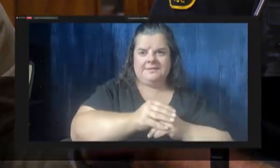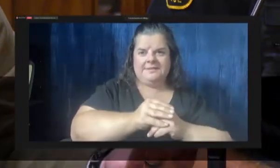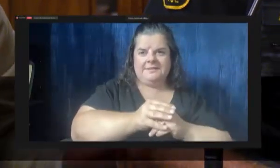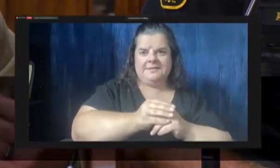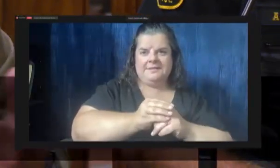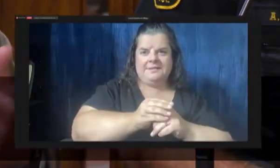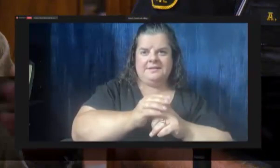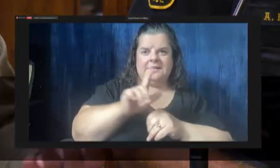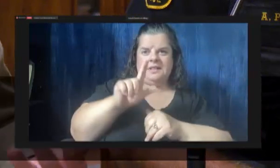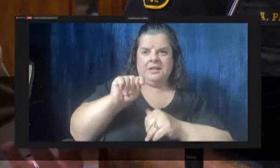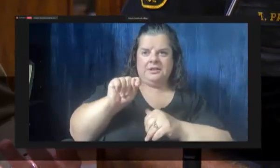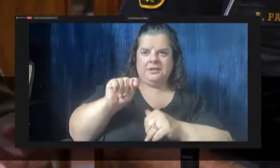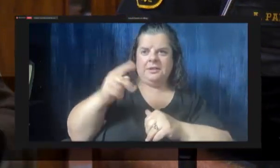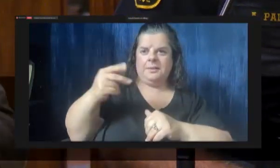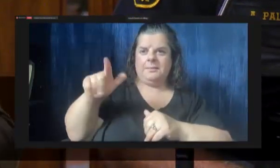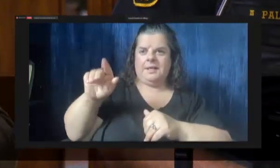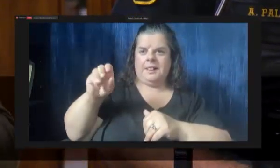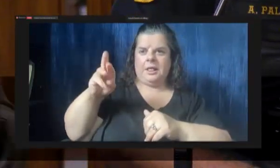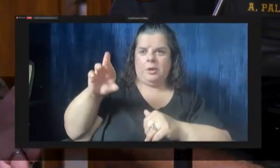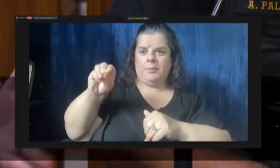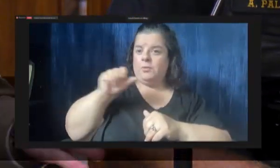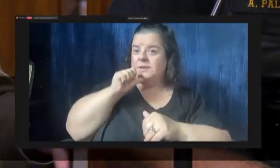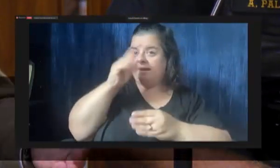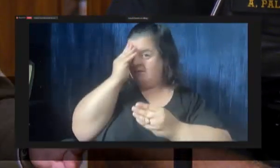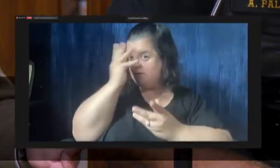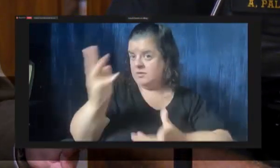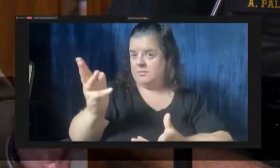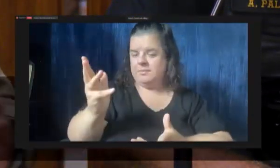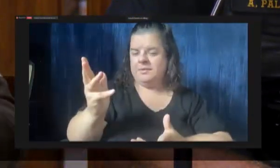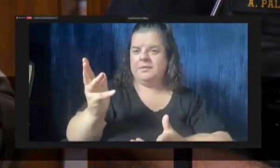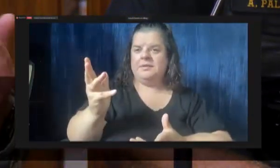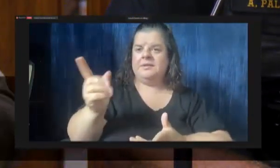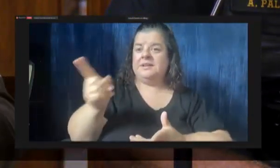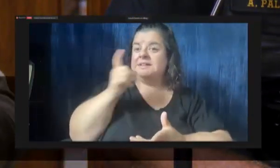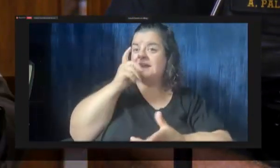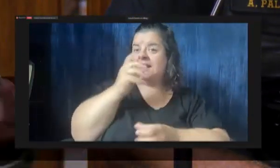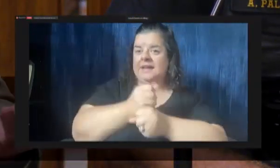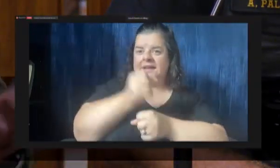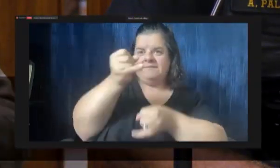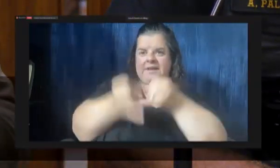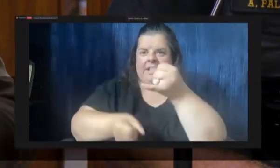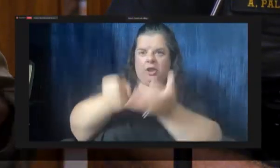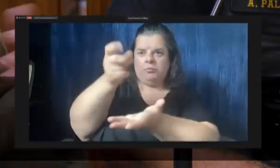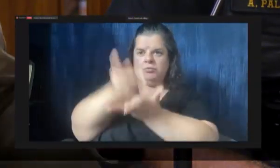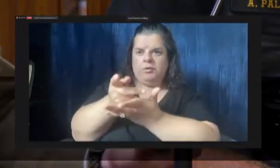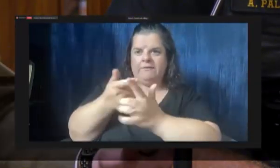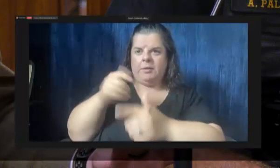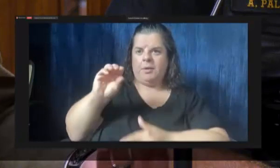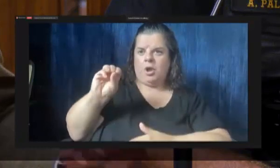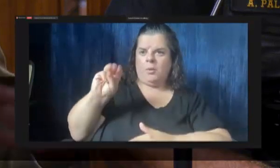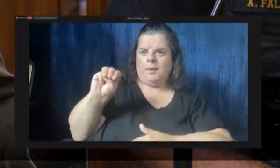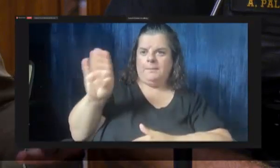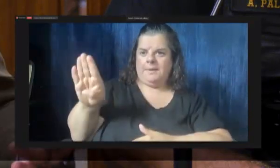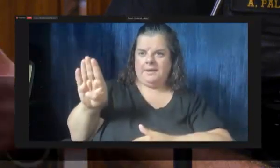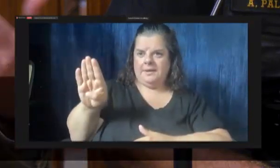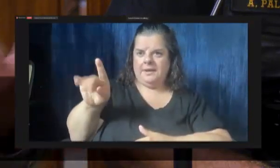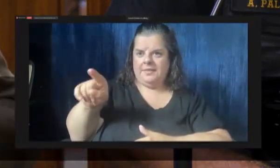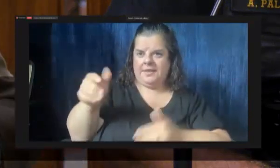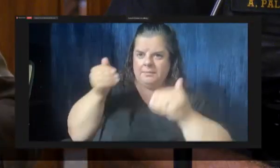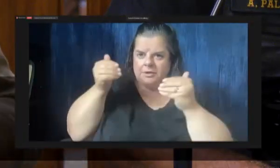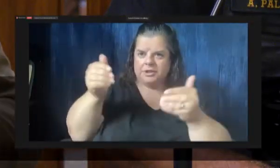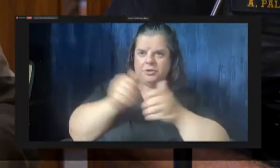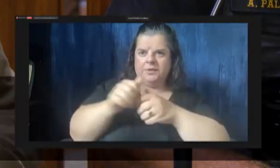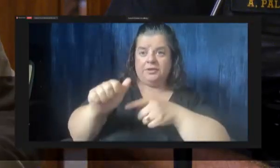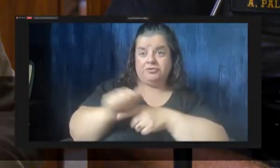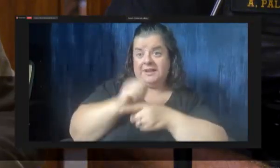Lieutenant Palermo and the Academy were not notified that it had not received final approval from OMB, and they proceeded with the training